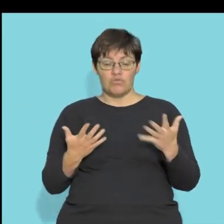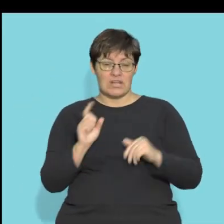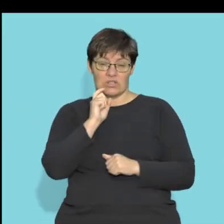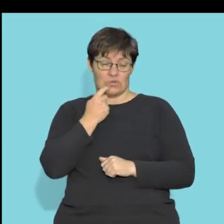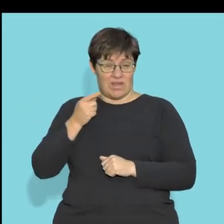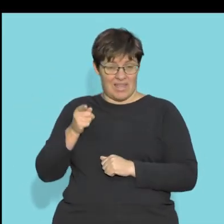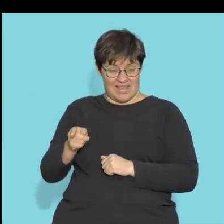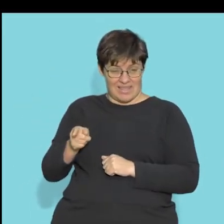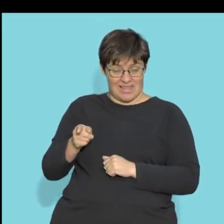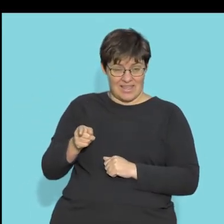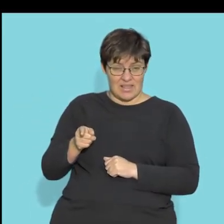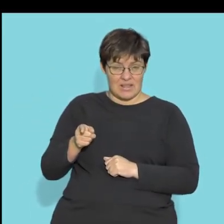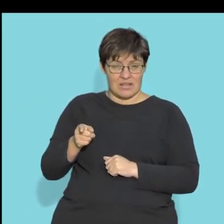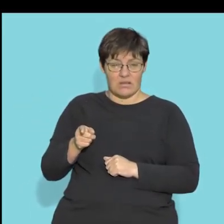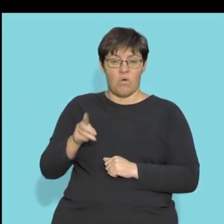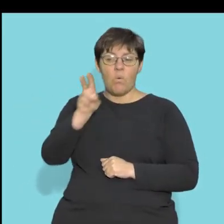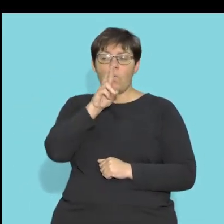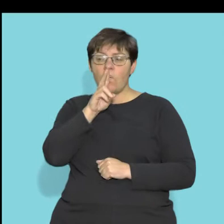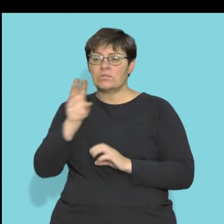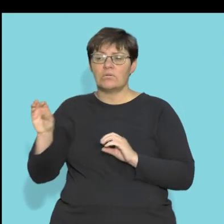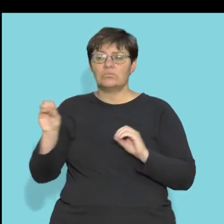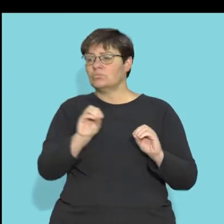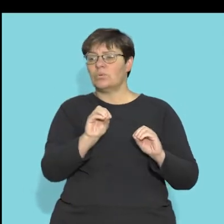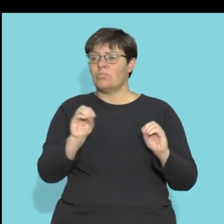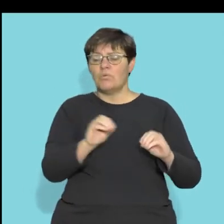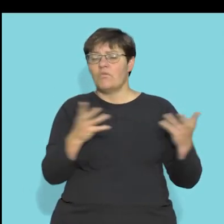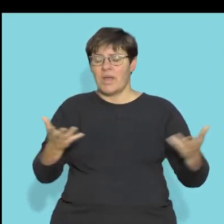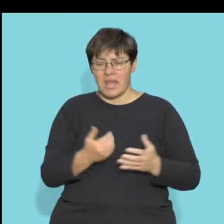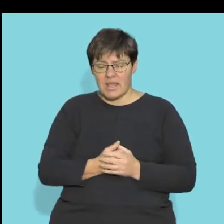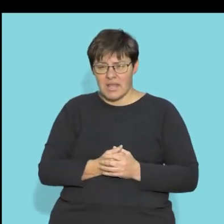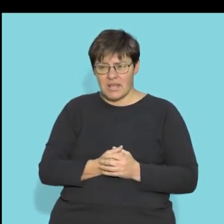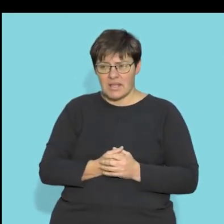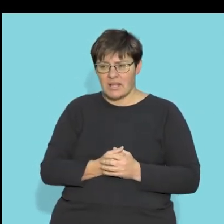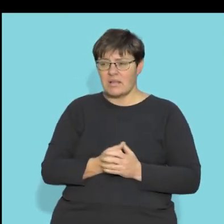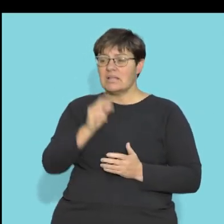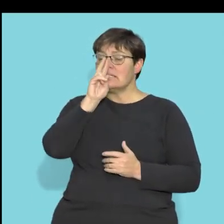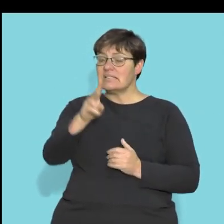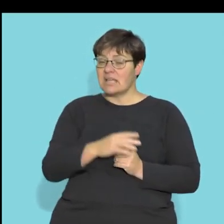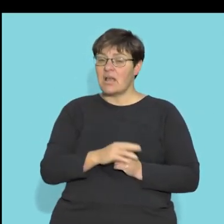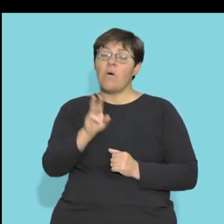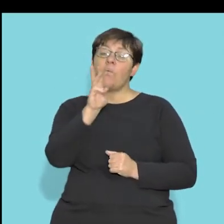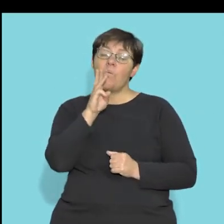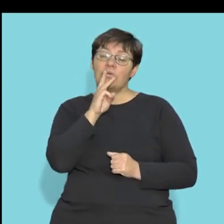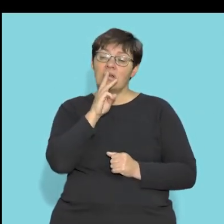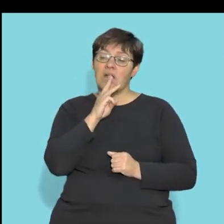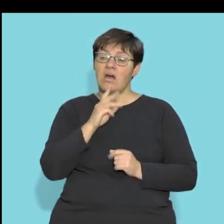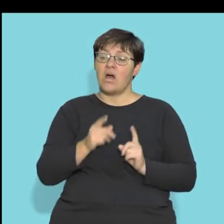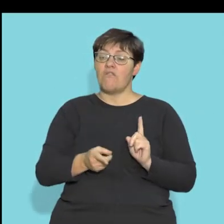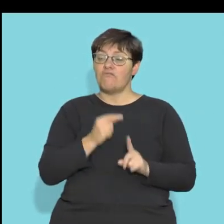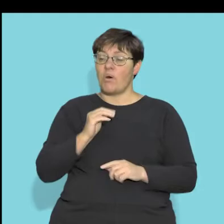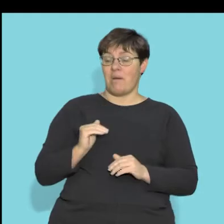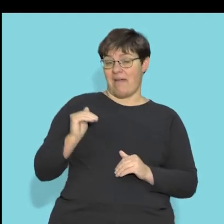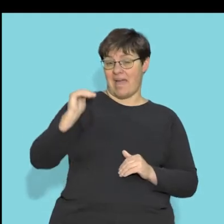the green is the sugar. So where will water move? If you're having a look here, you will see that